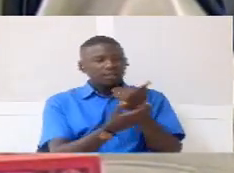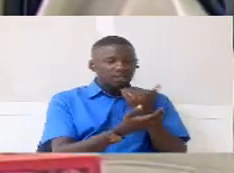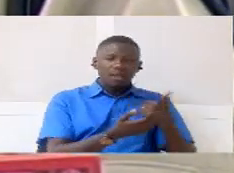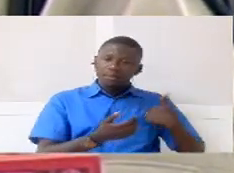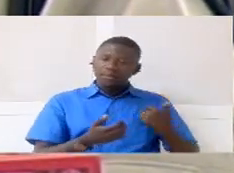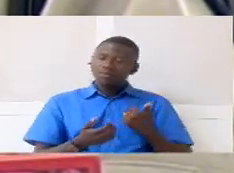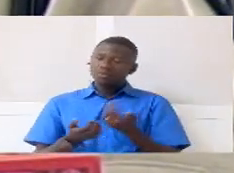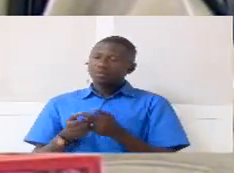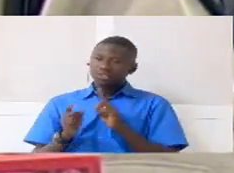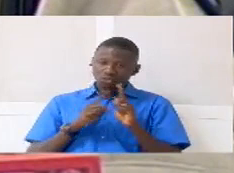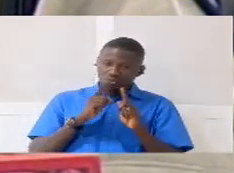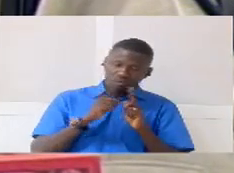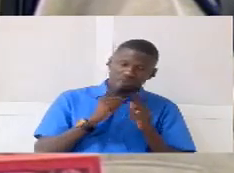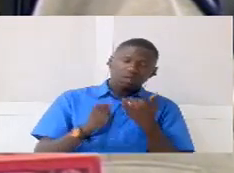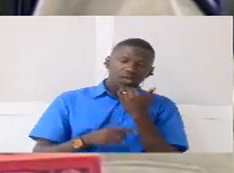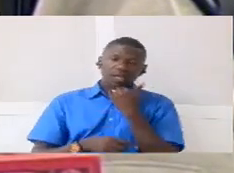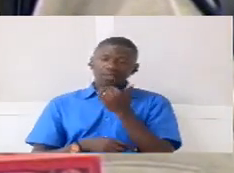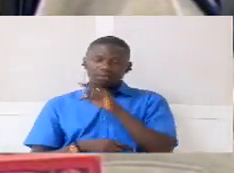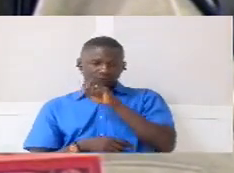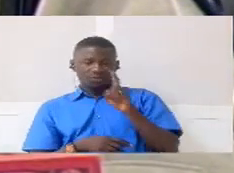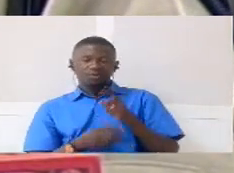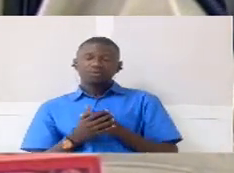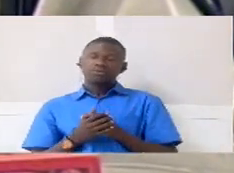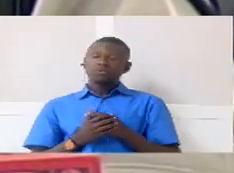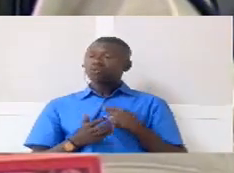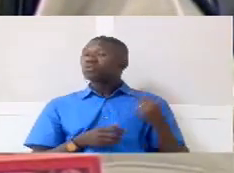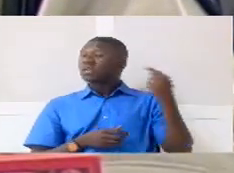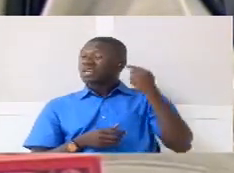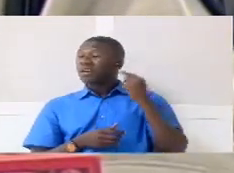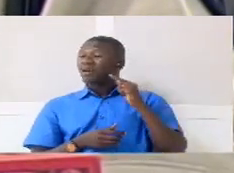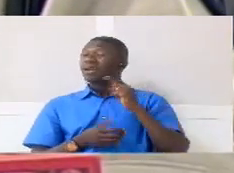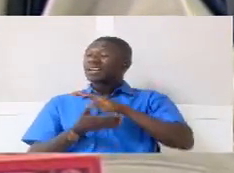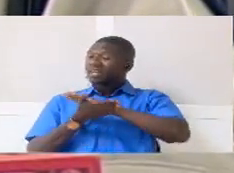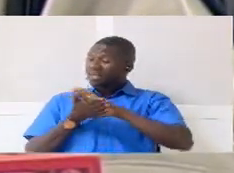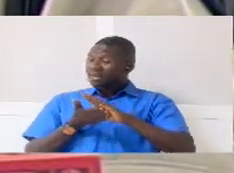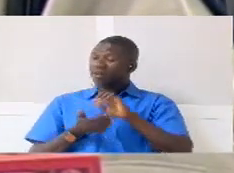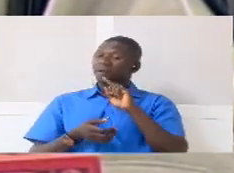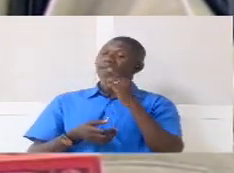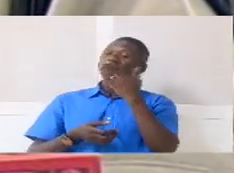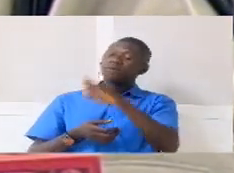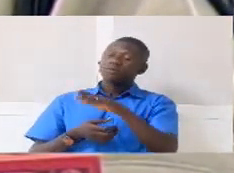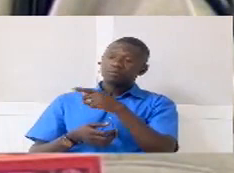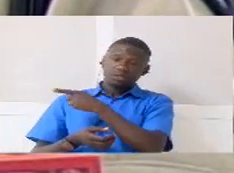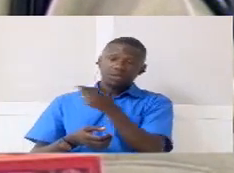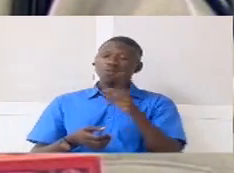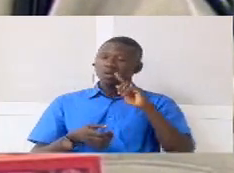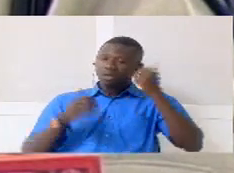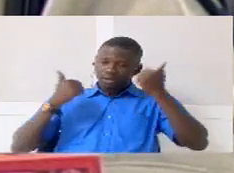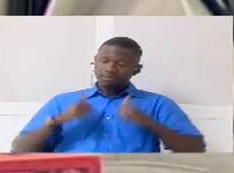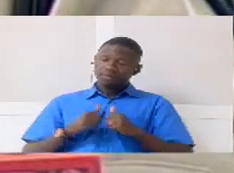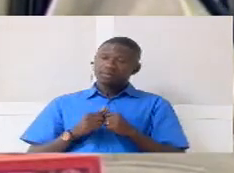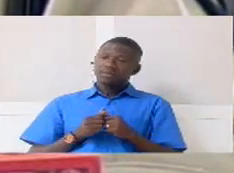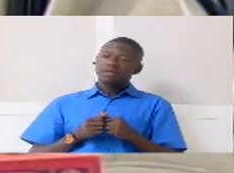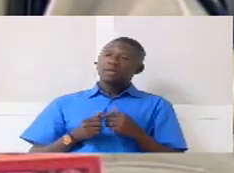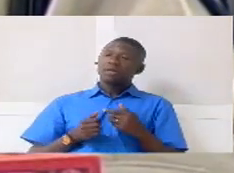prisons and have discussions. Kamo y personal fango la mimbe caring. And to hear firsthand from the prisoners as to what is taking place.